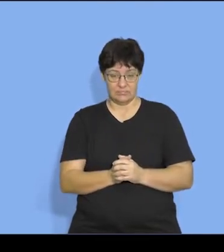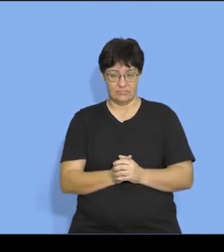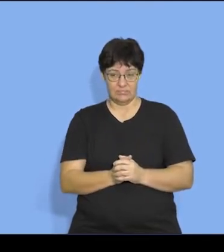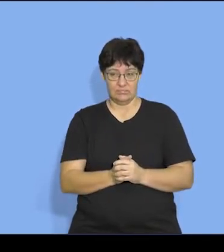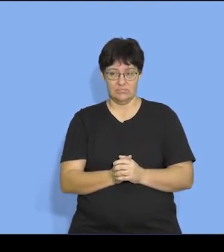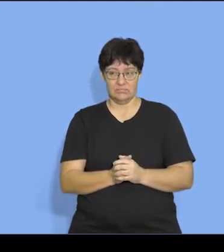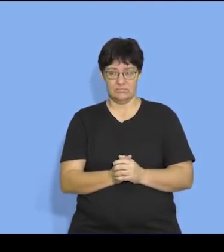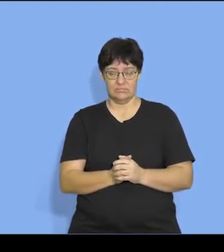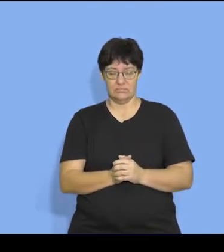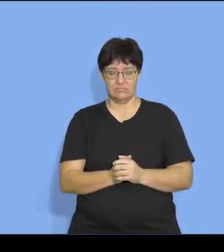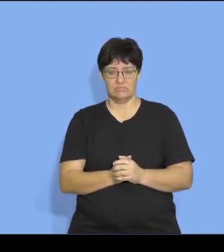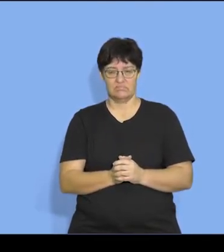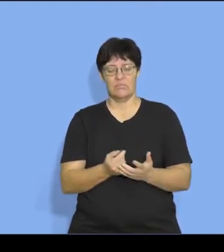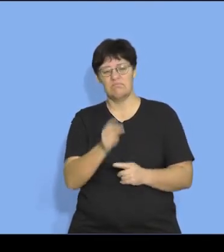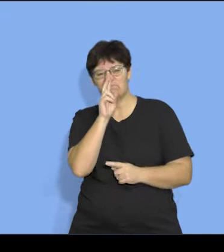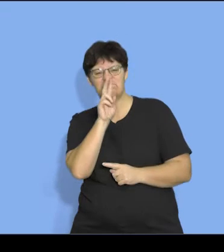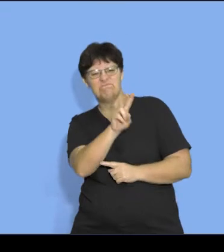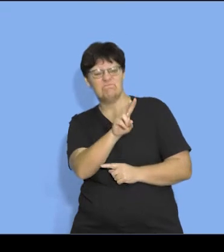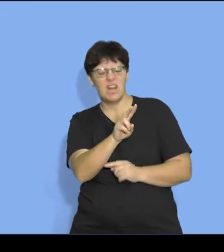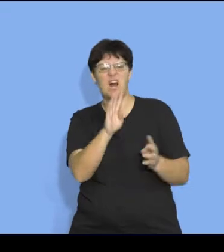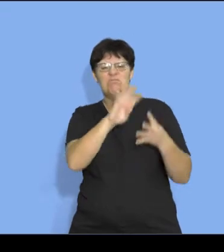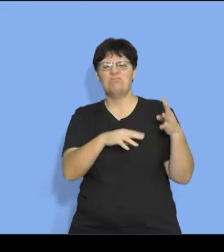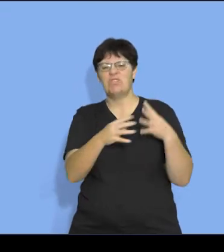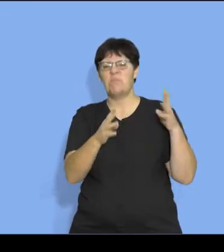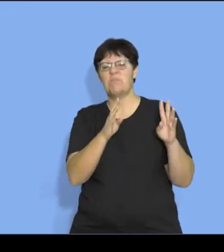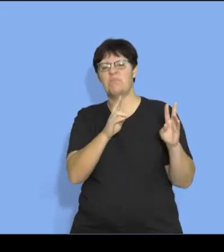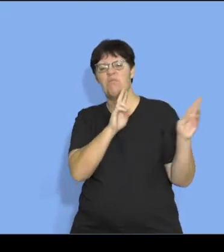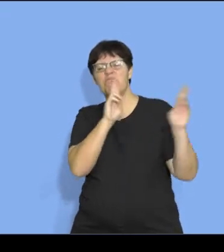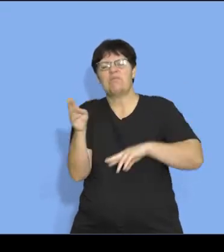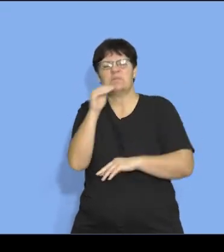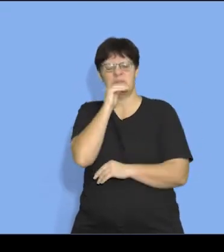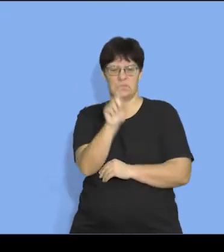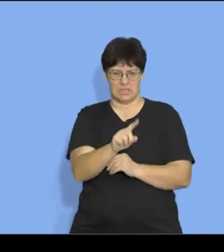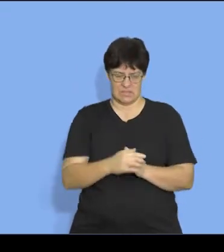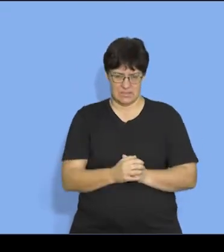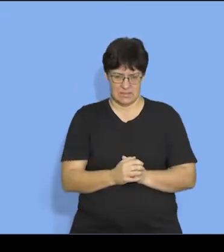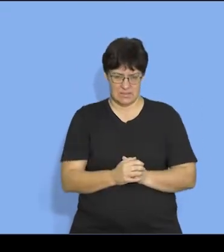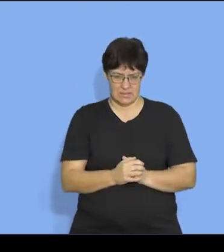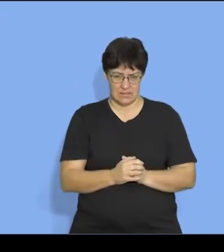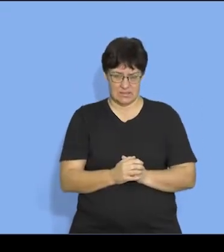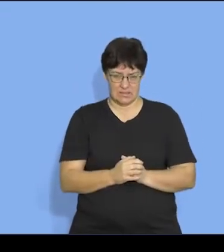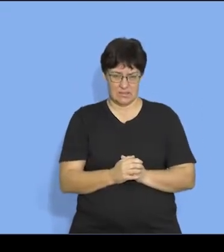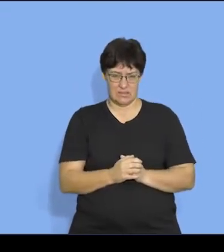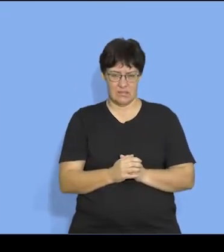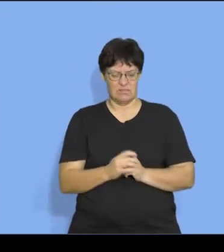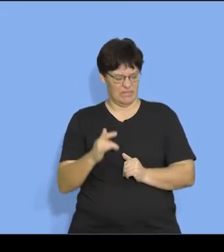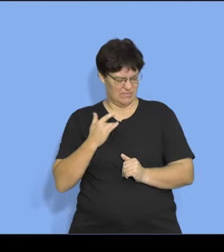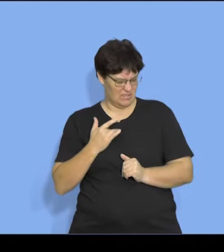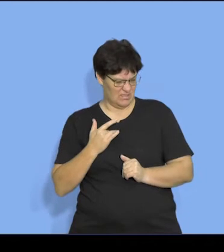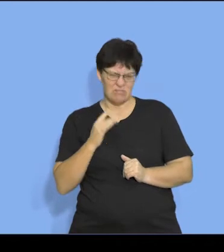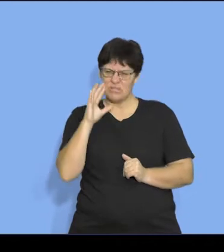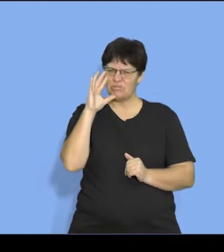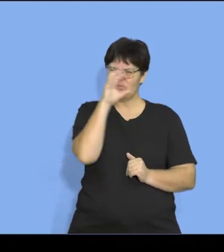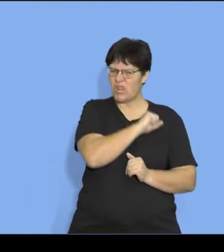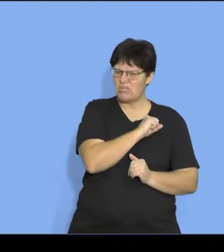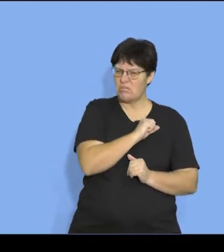reference, we have to look at what the definition is, okay? And defining a frame of reference feels a little strange because it's